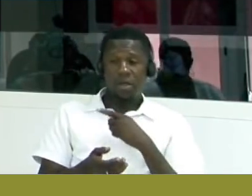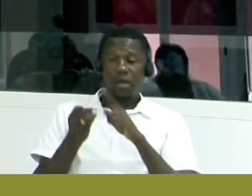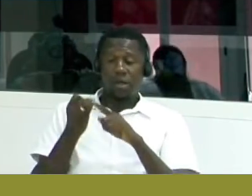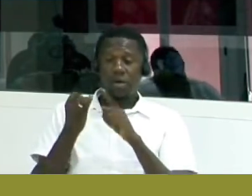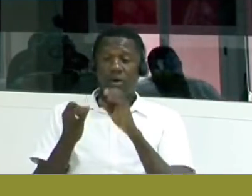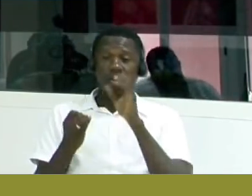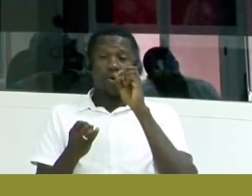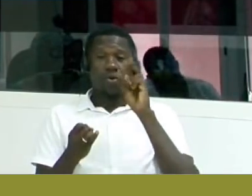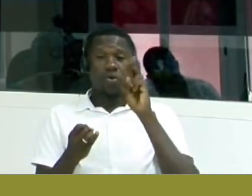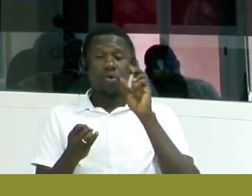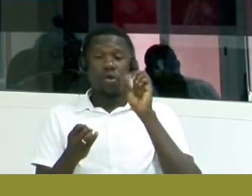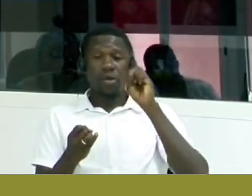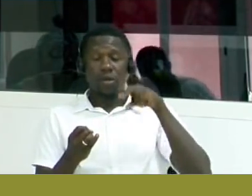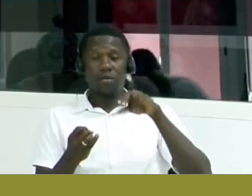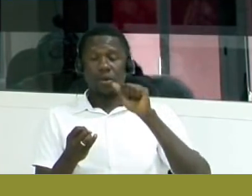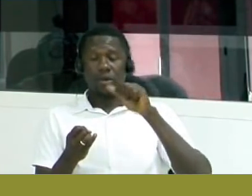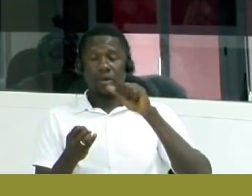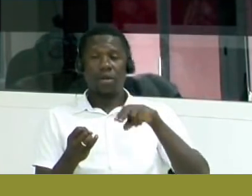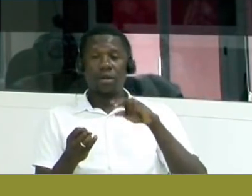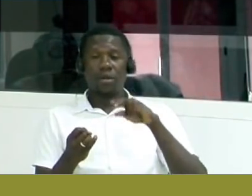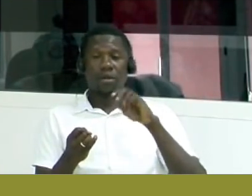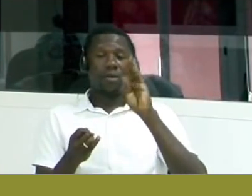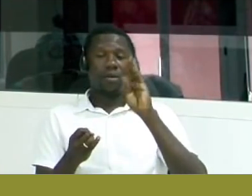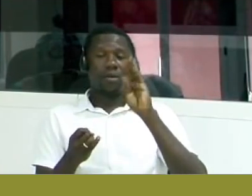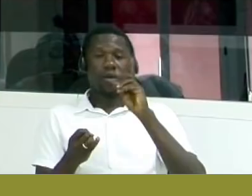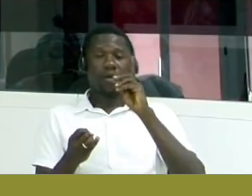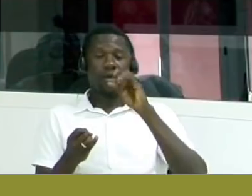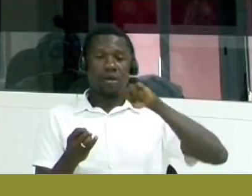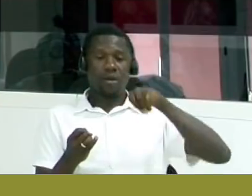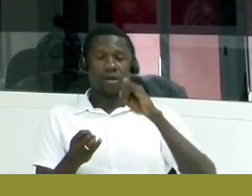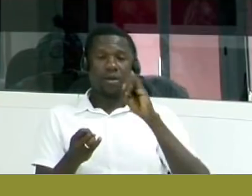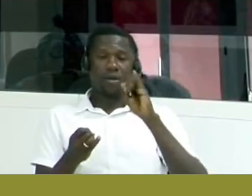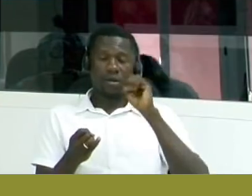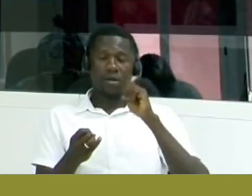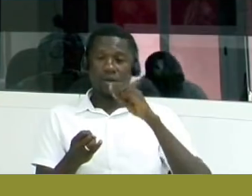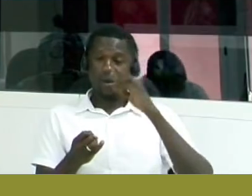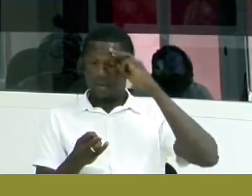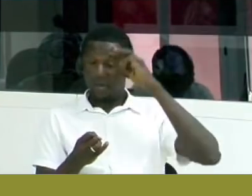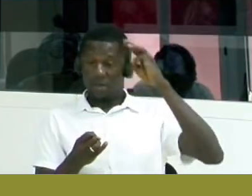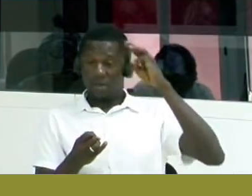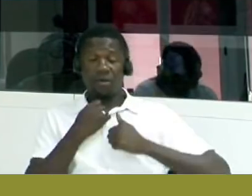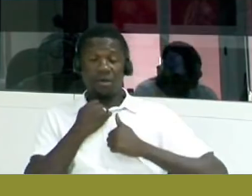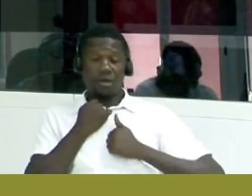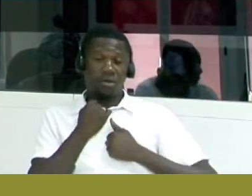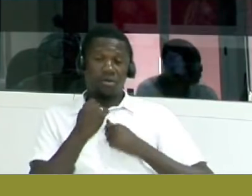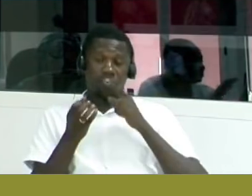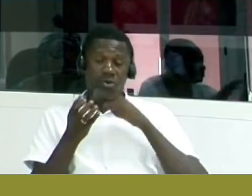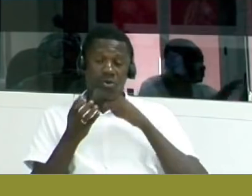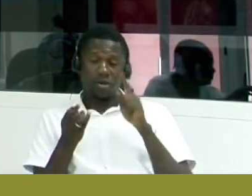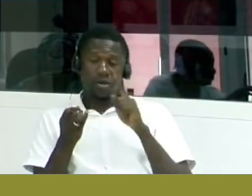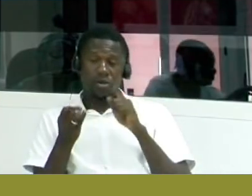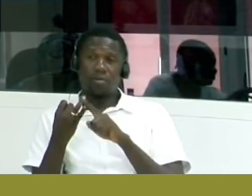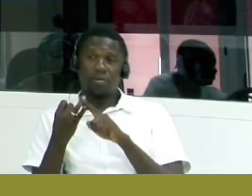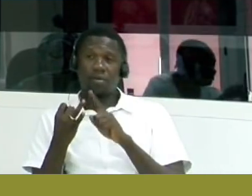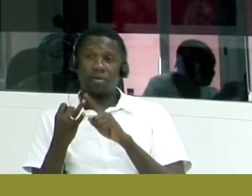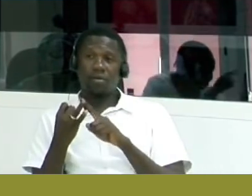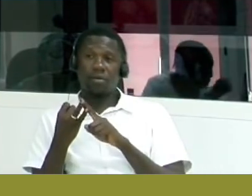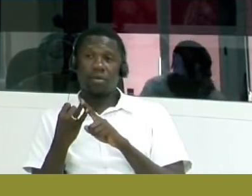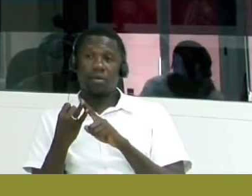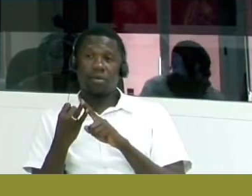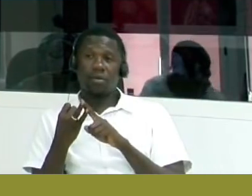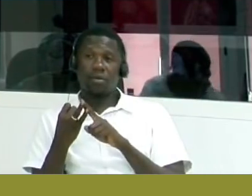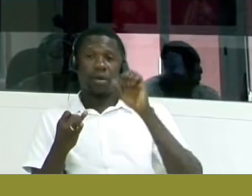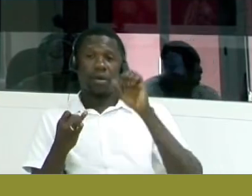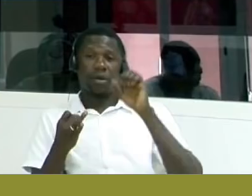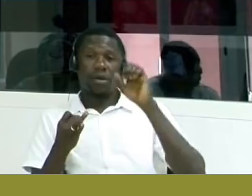Baji, correct? Yeah, that's what he said. SOS for Interior, correct? Yeah, go ahead.